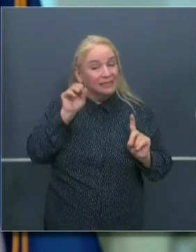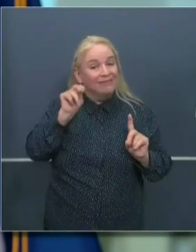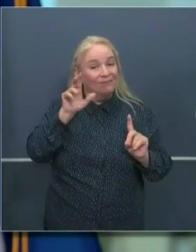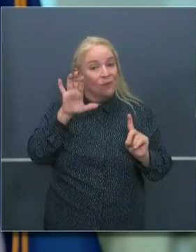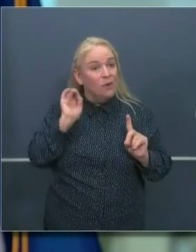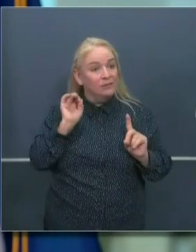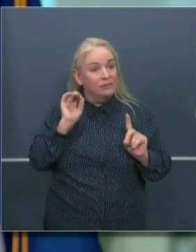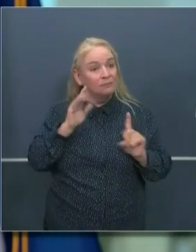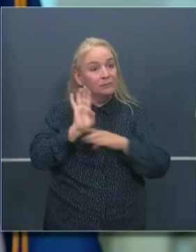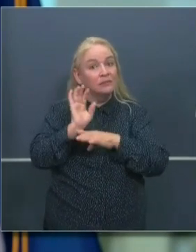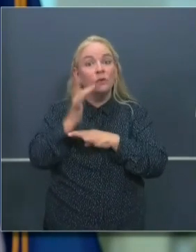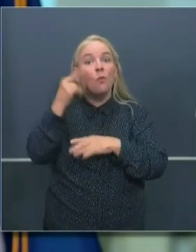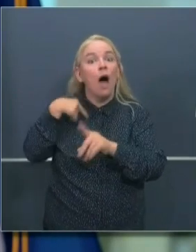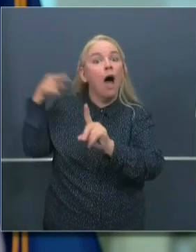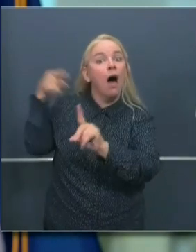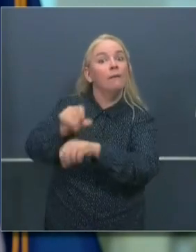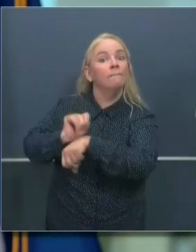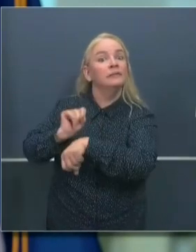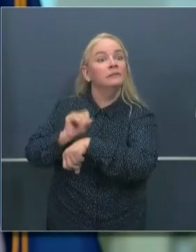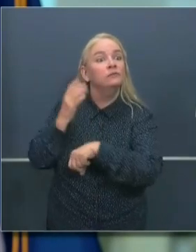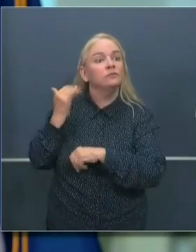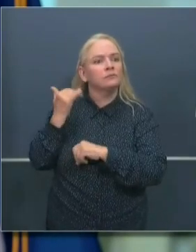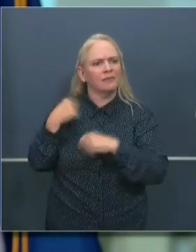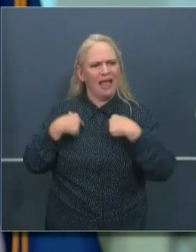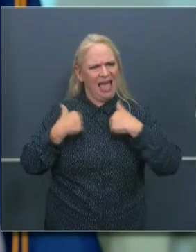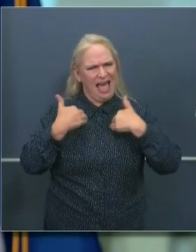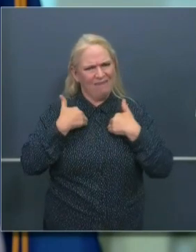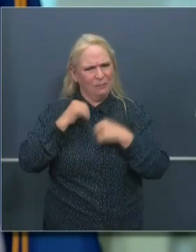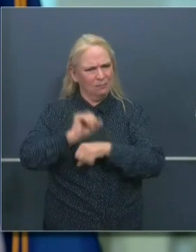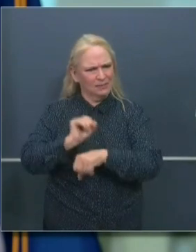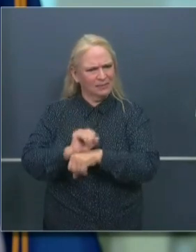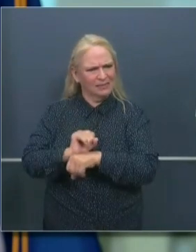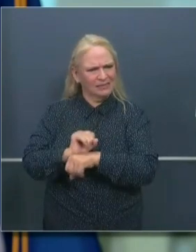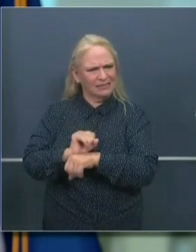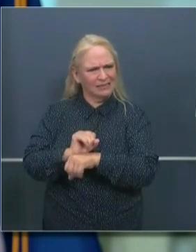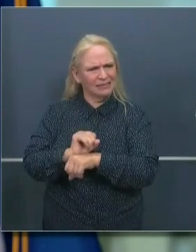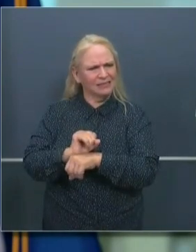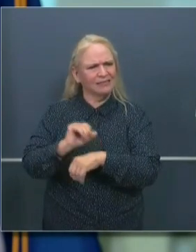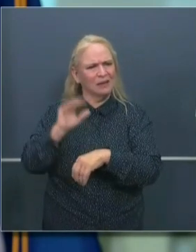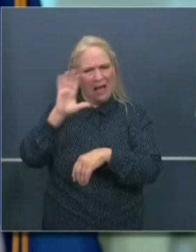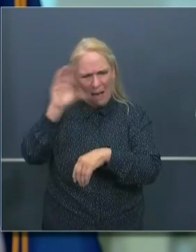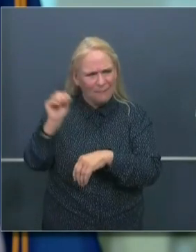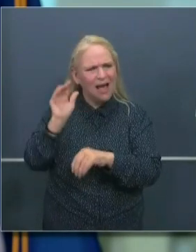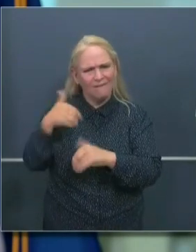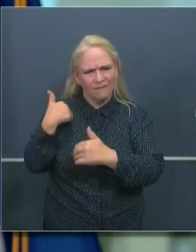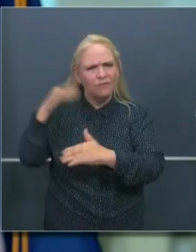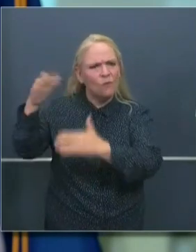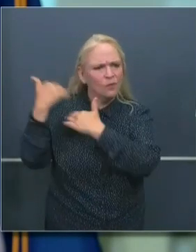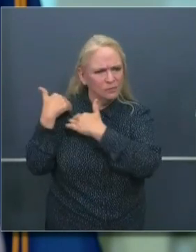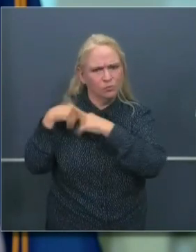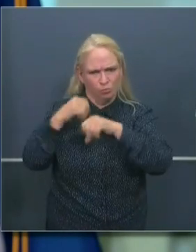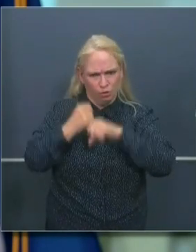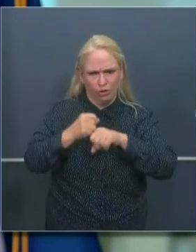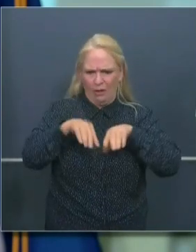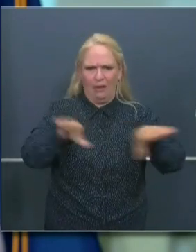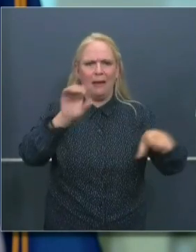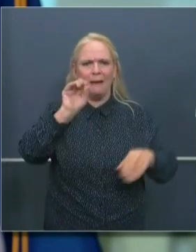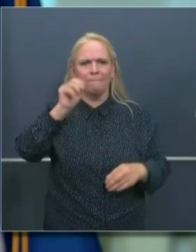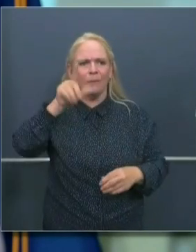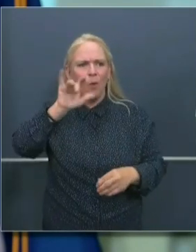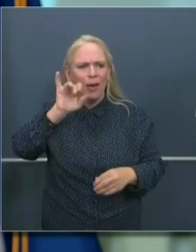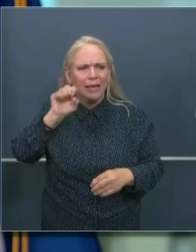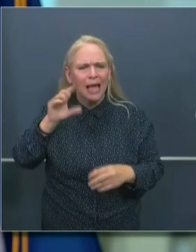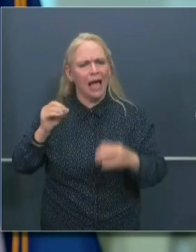as a business person myself, I think businesses have a role and responsibility to protect their workers as well as their